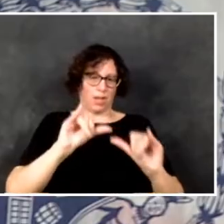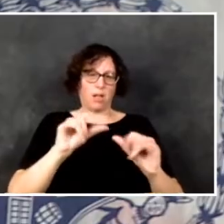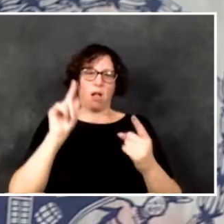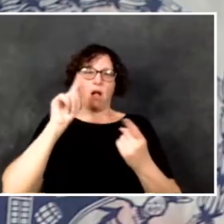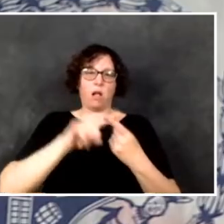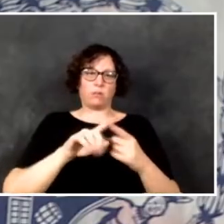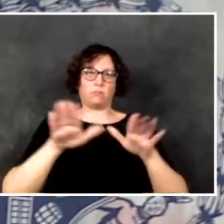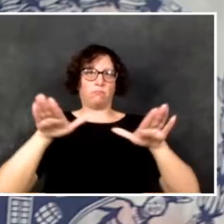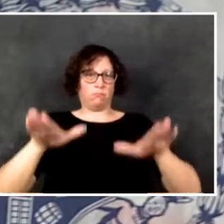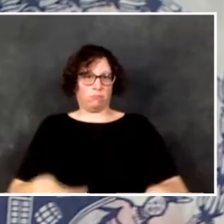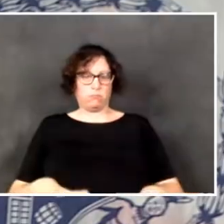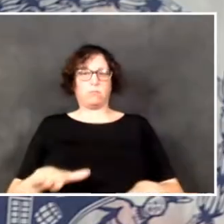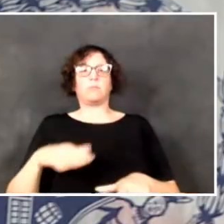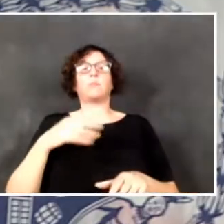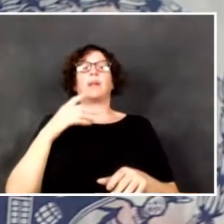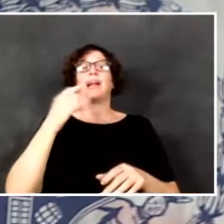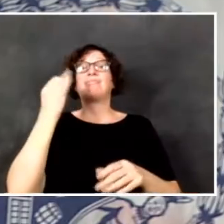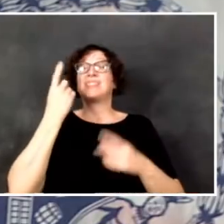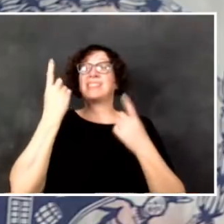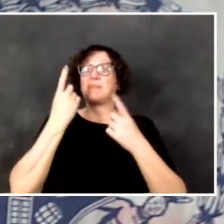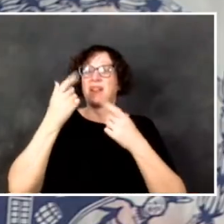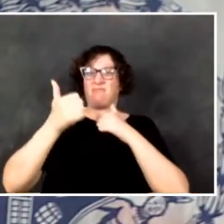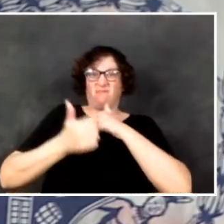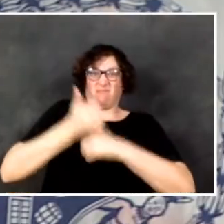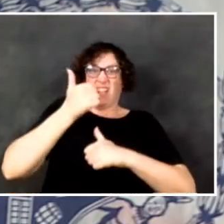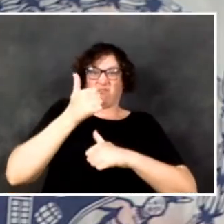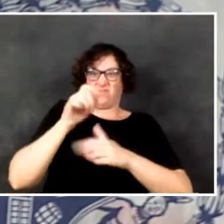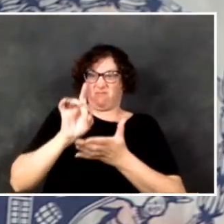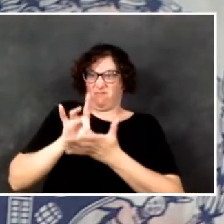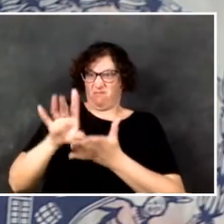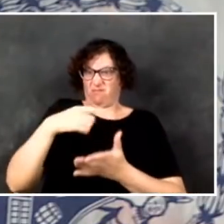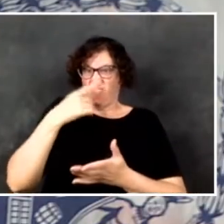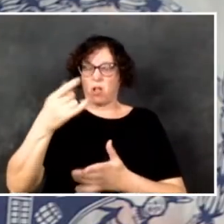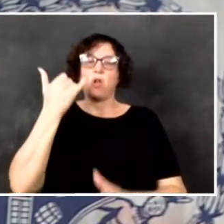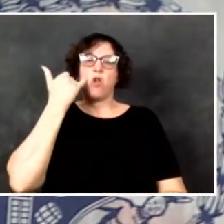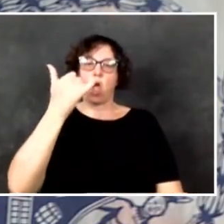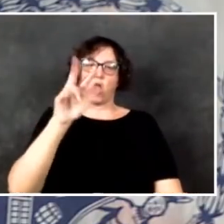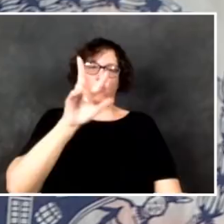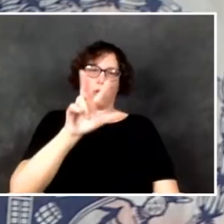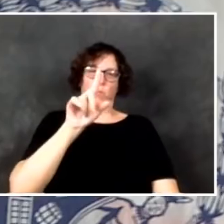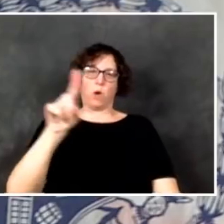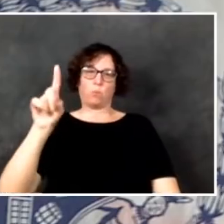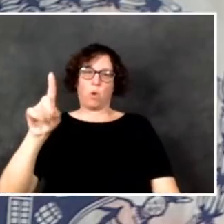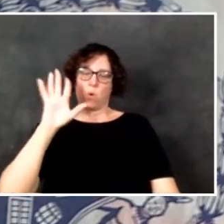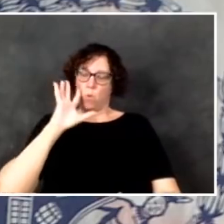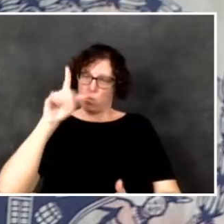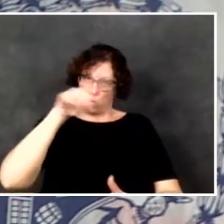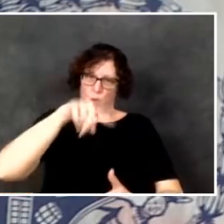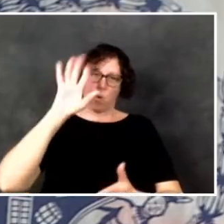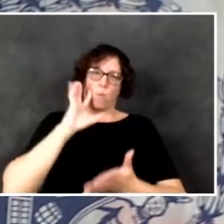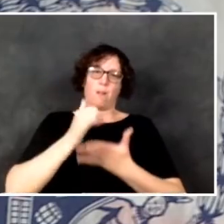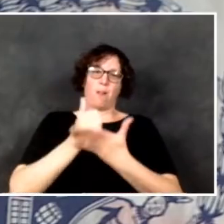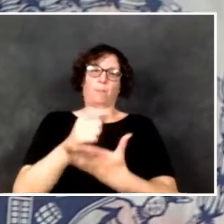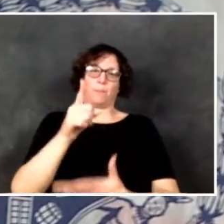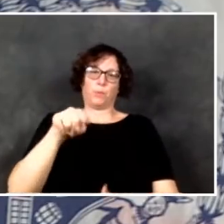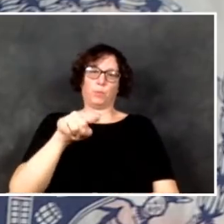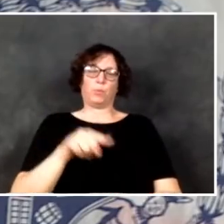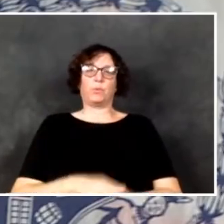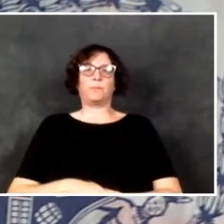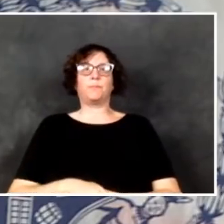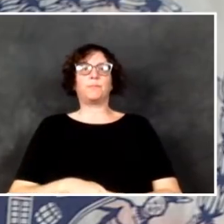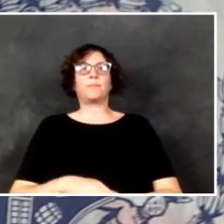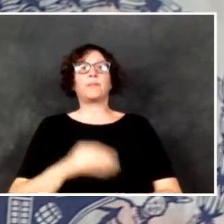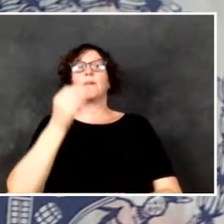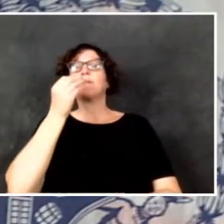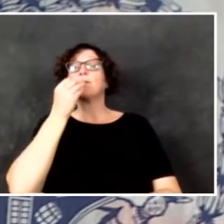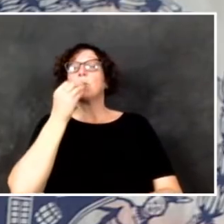call 311. We'll get you the help you need. Food. Anyone who is hungry, we will get food to. It does not matter what